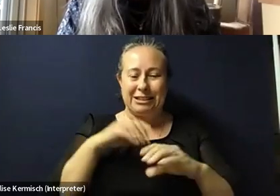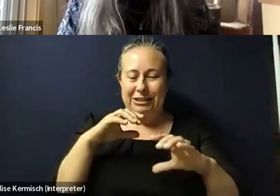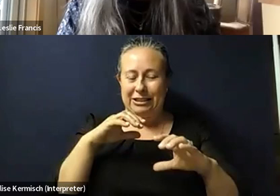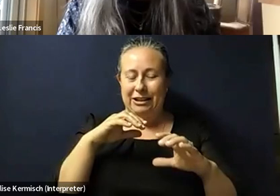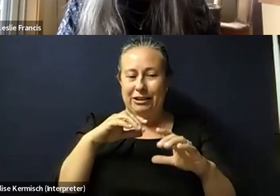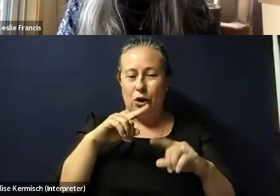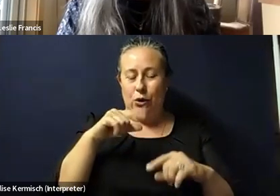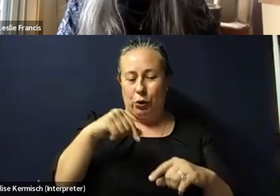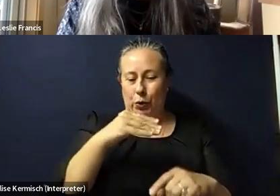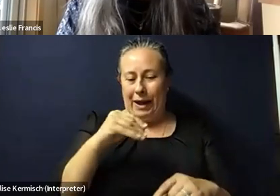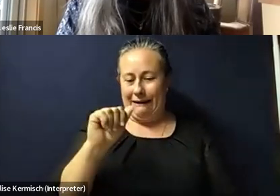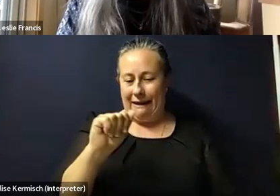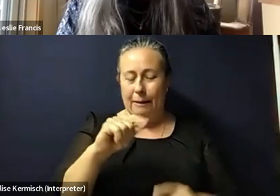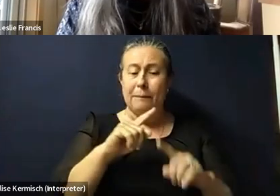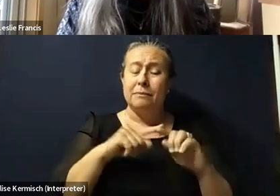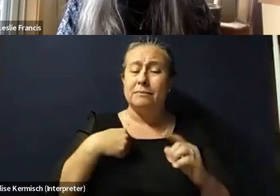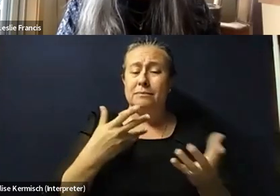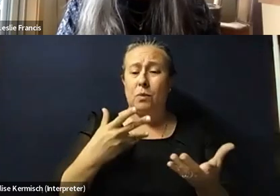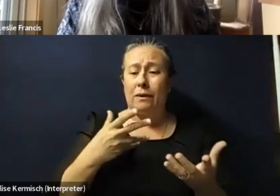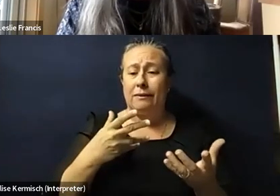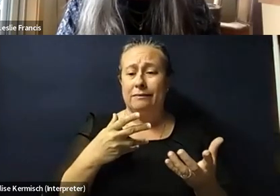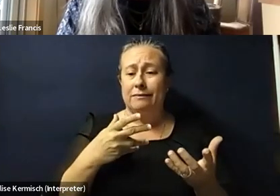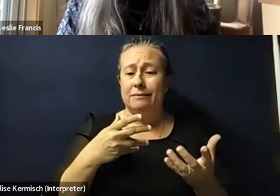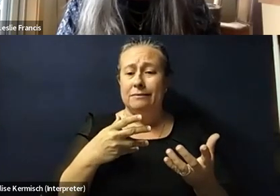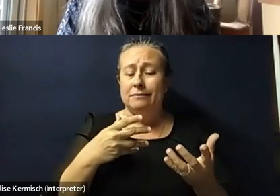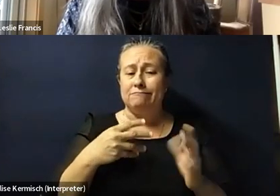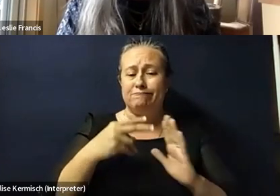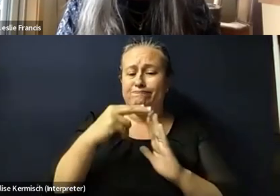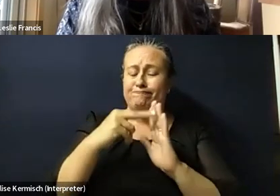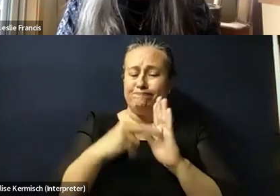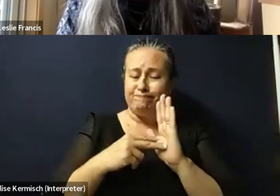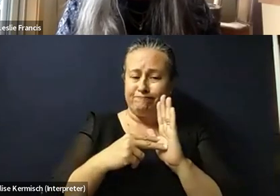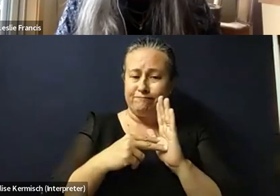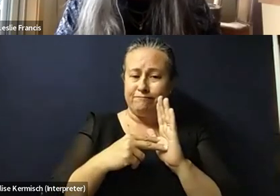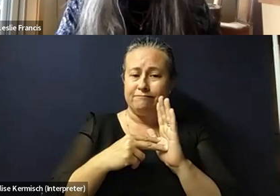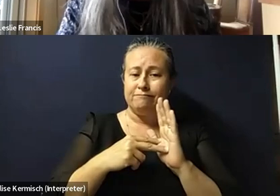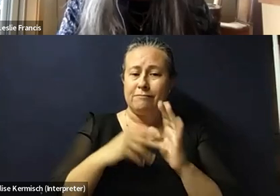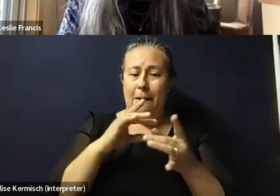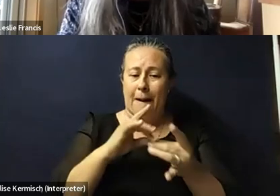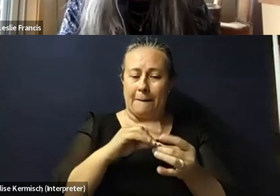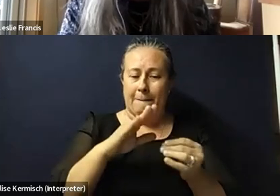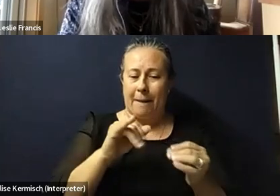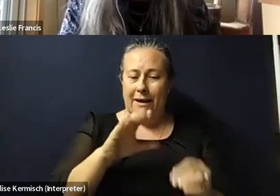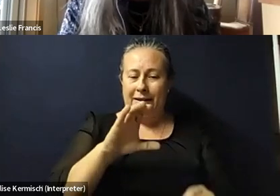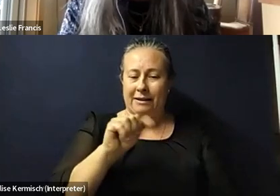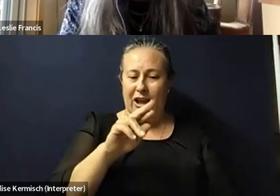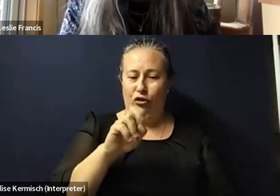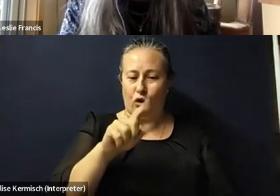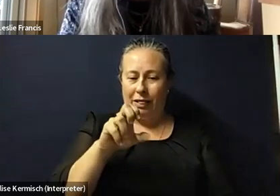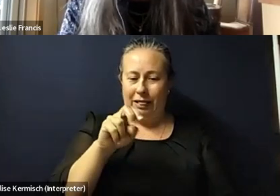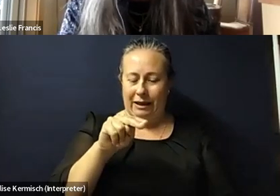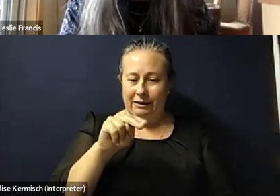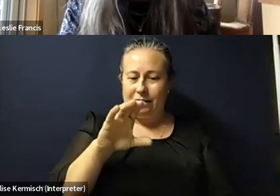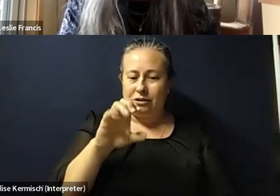in the question and answer, but I just wanted to read the comment by Carolyn Chapman and get